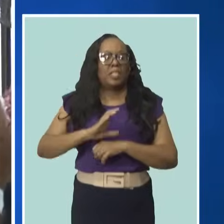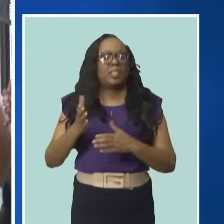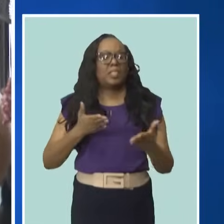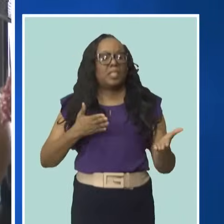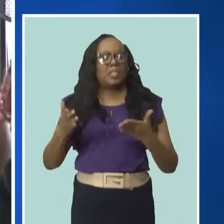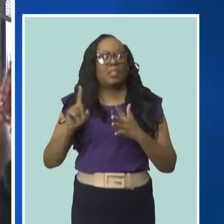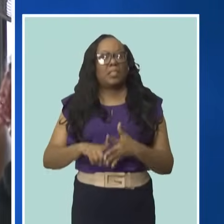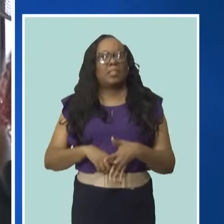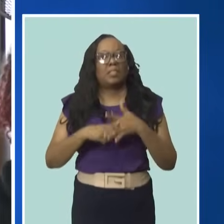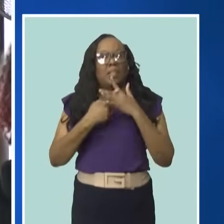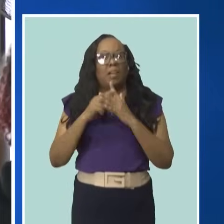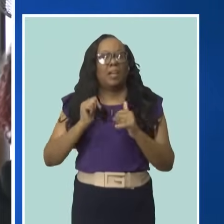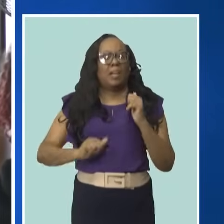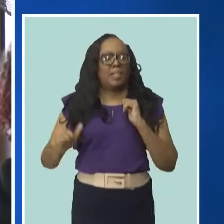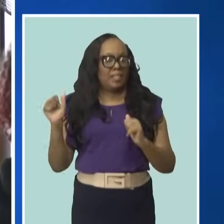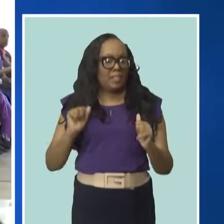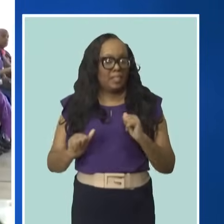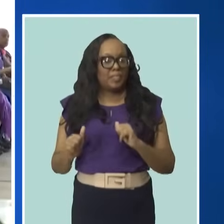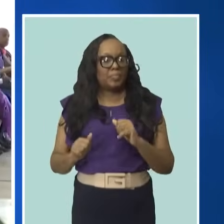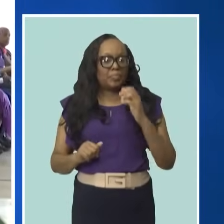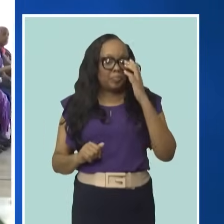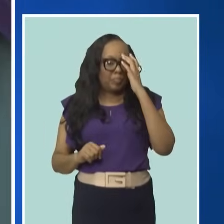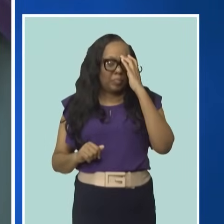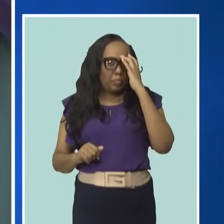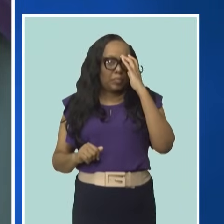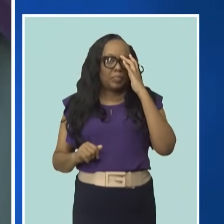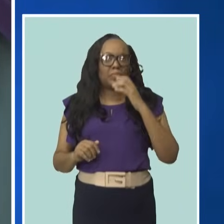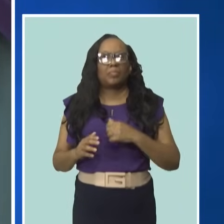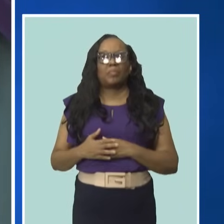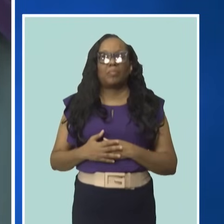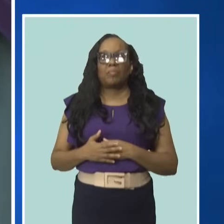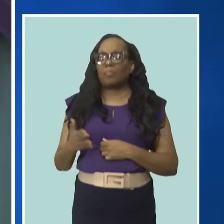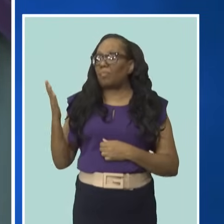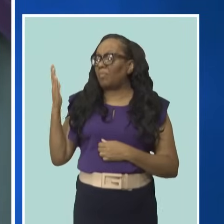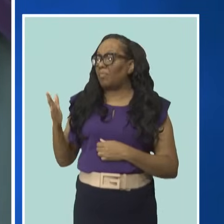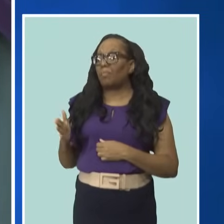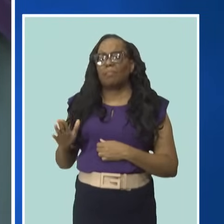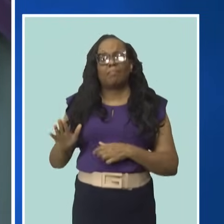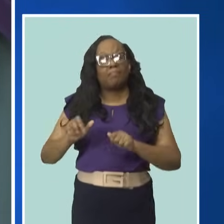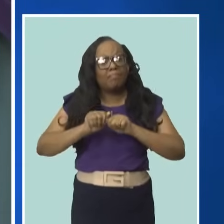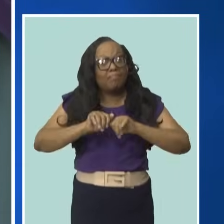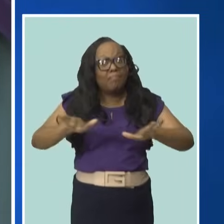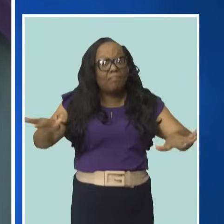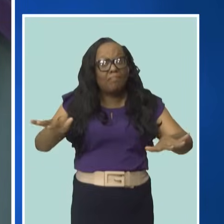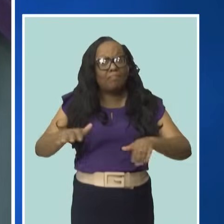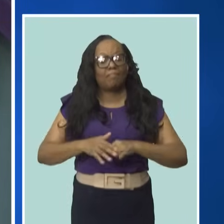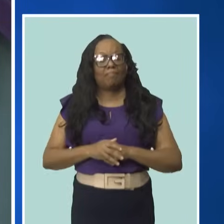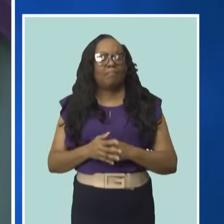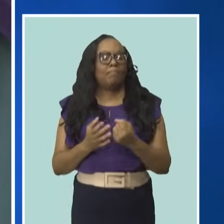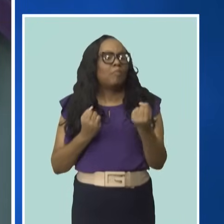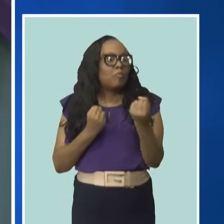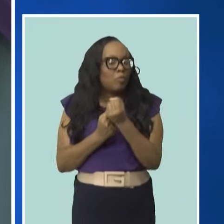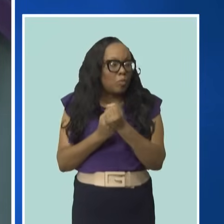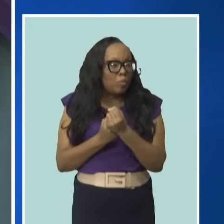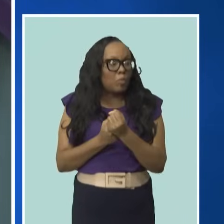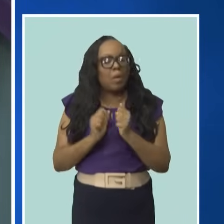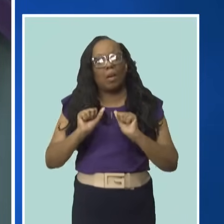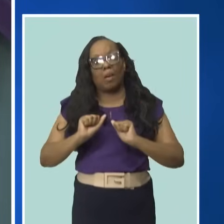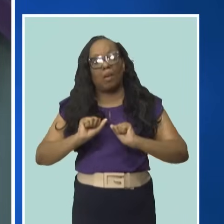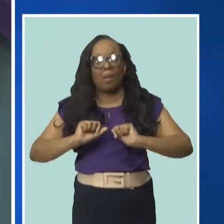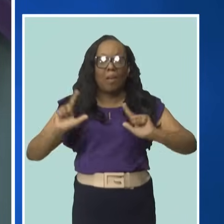to officially kick off the activities. Get out and support